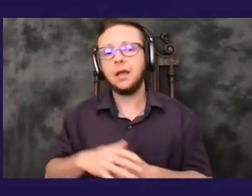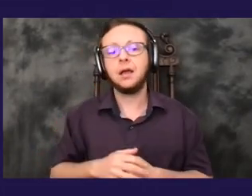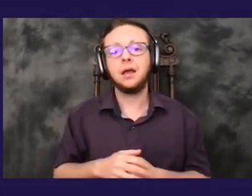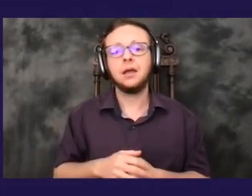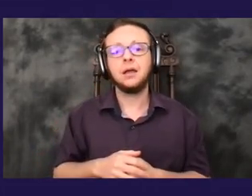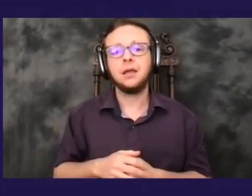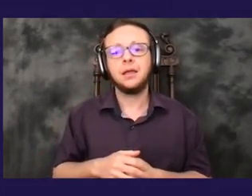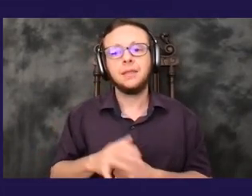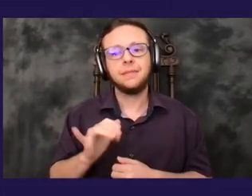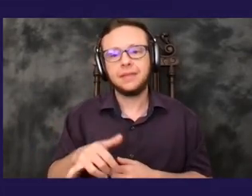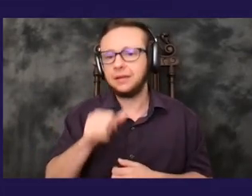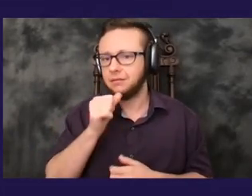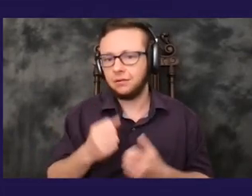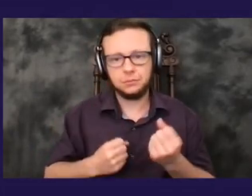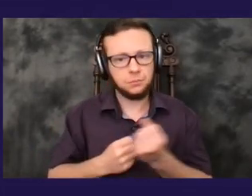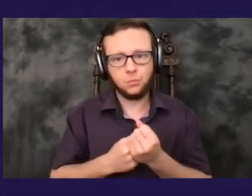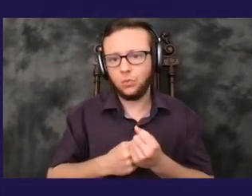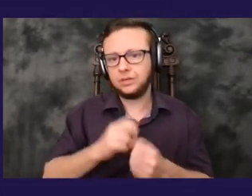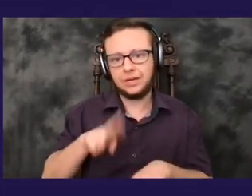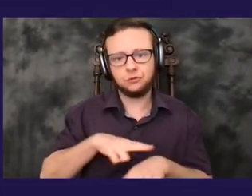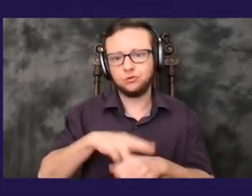national security.